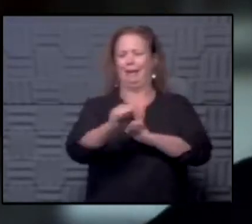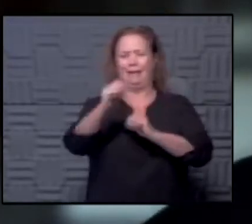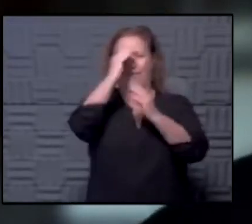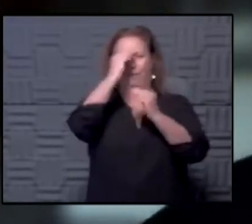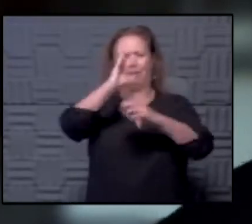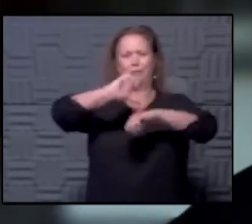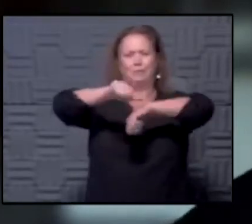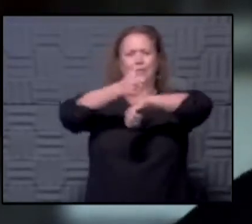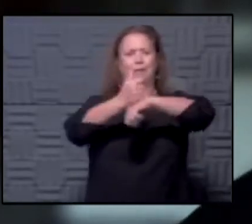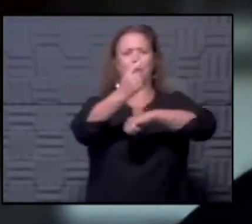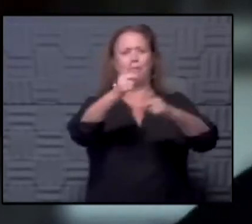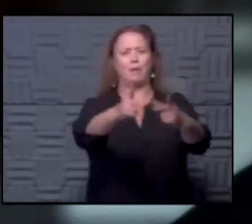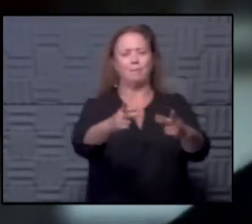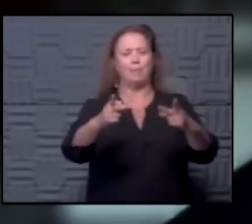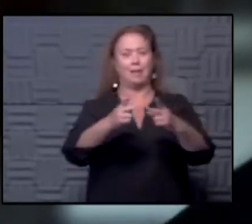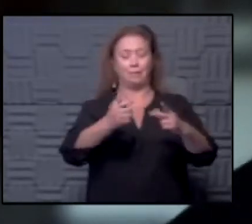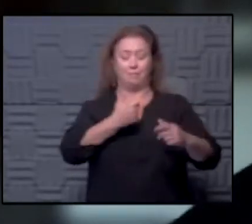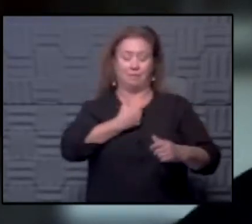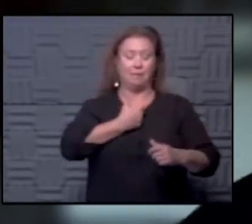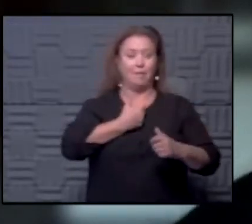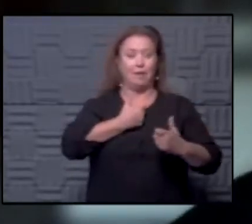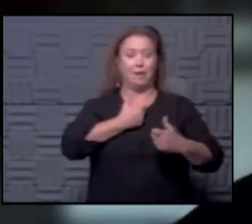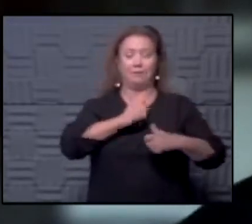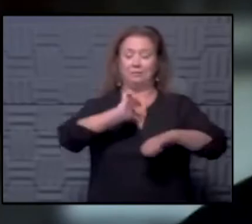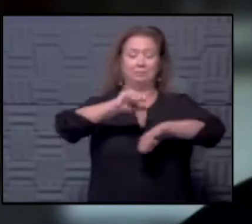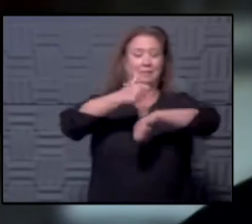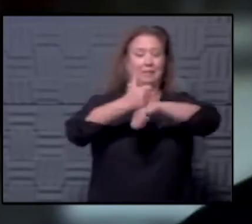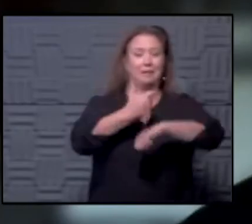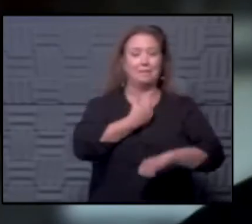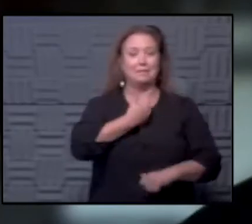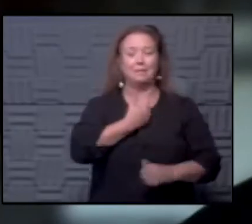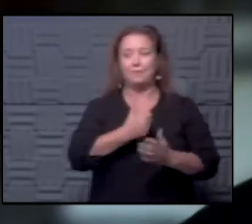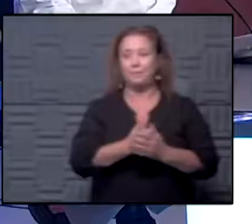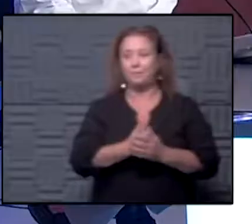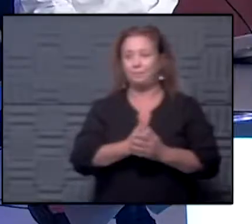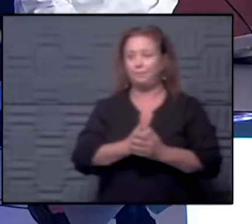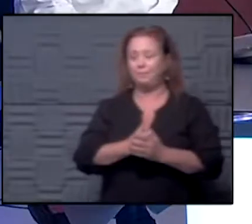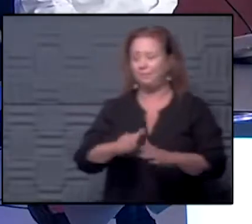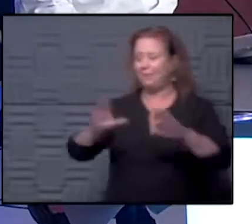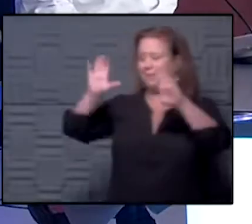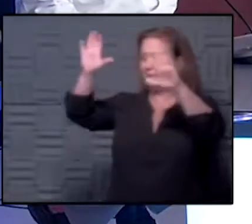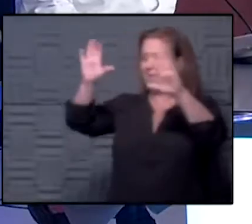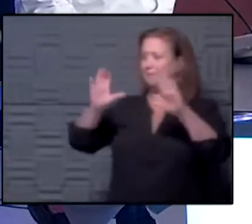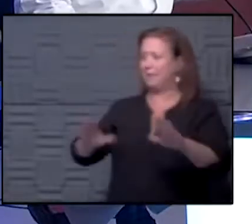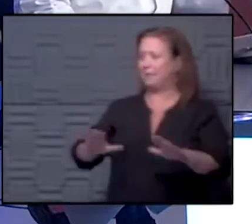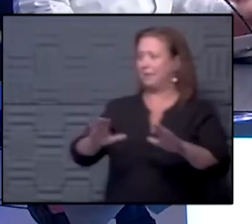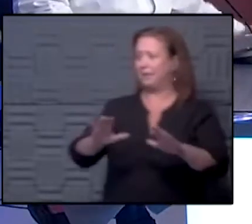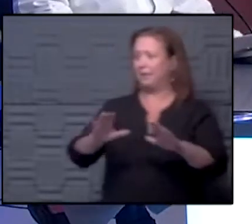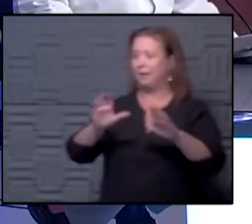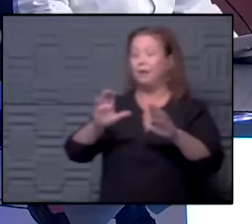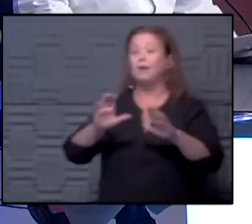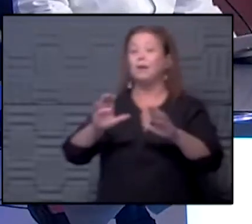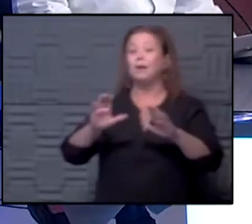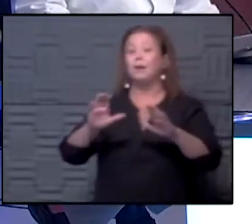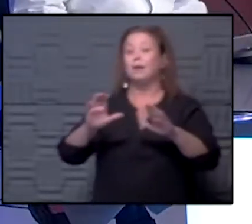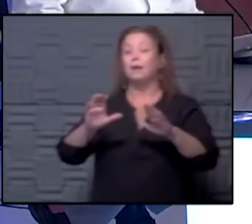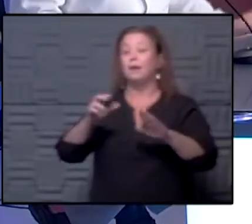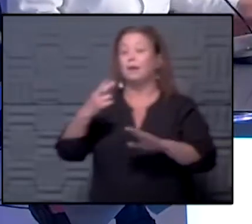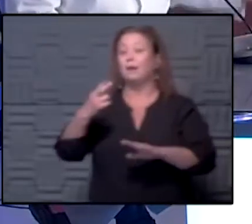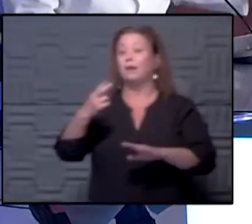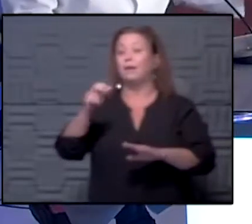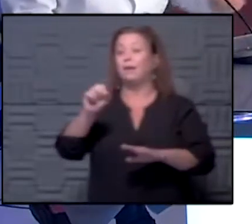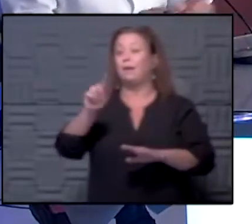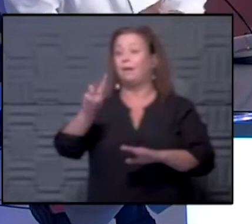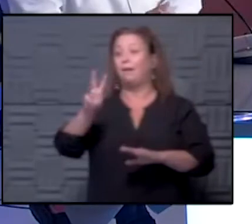cataloged in one place. So I just started making it happen myself. Yeah, that is amazing. Well, we'll come back to you in just a moment. But first,